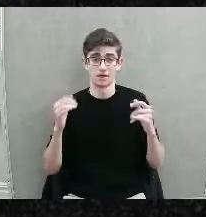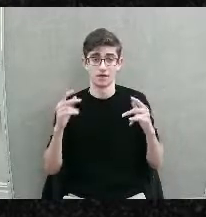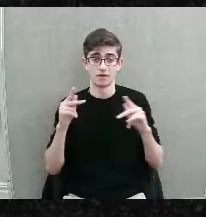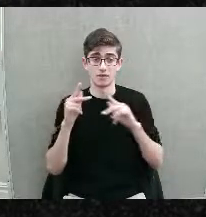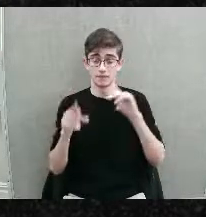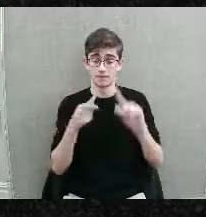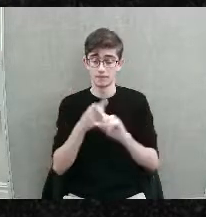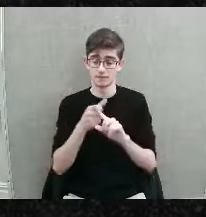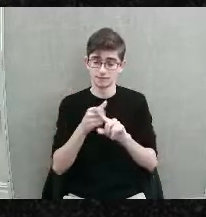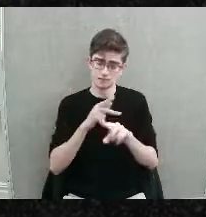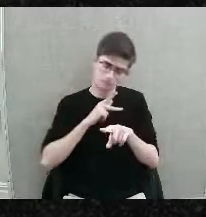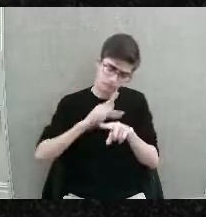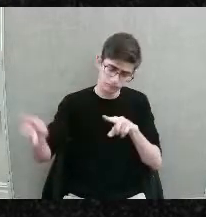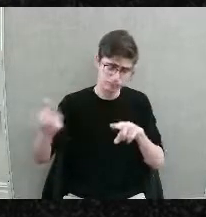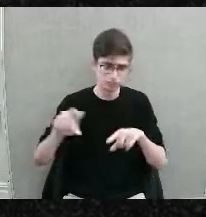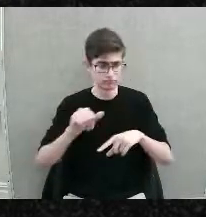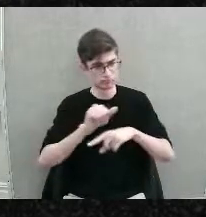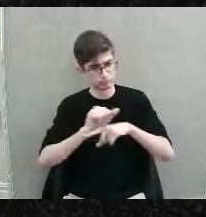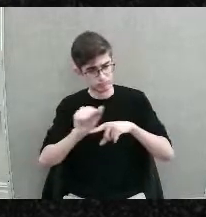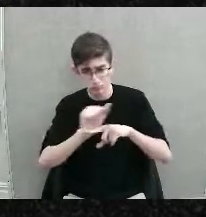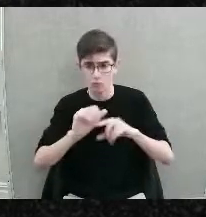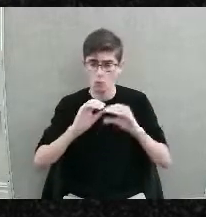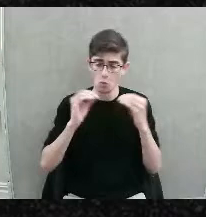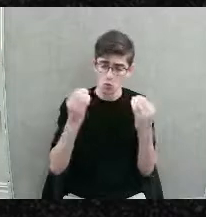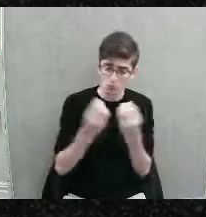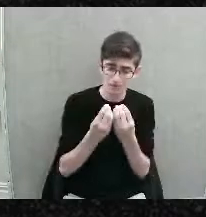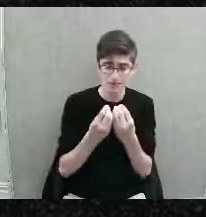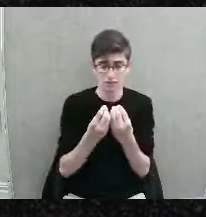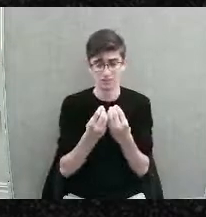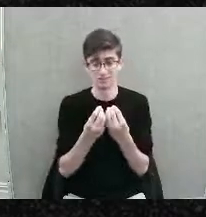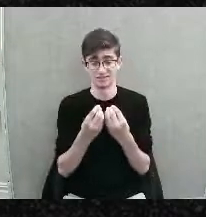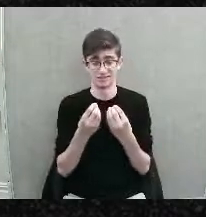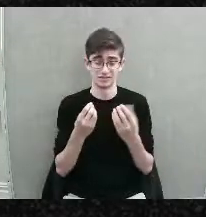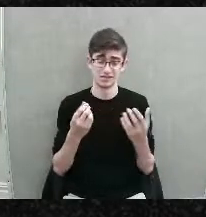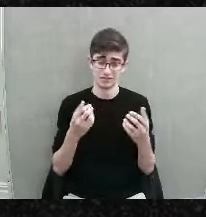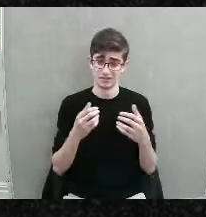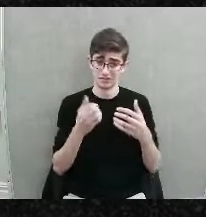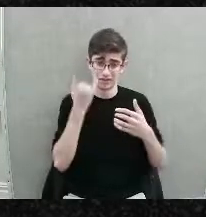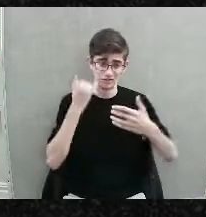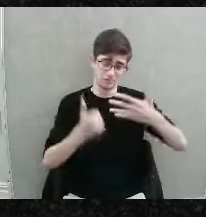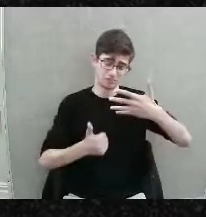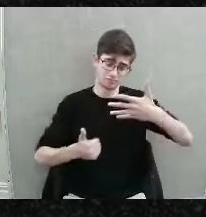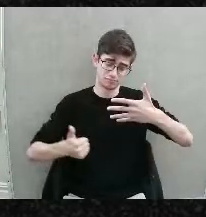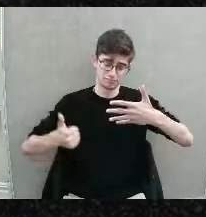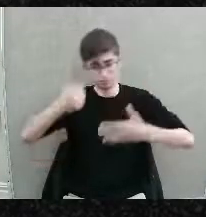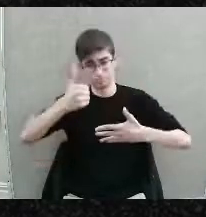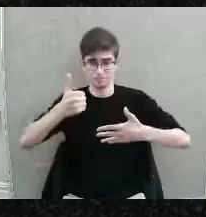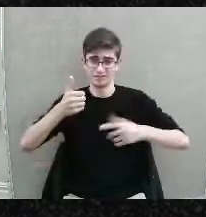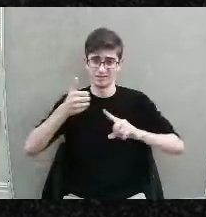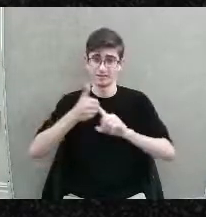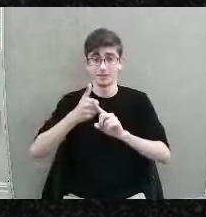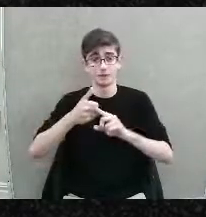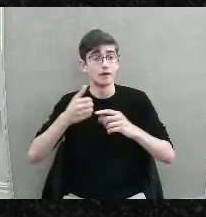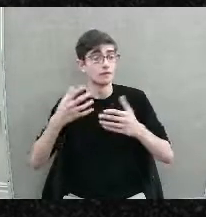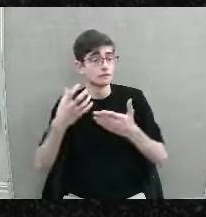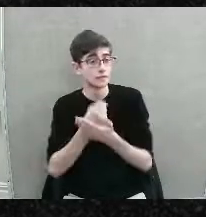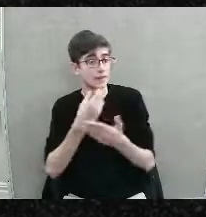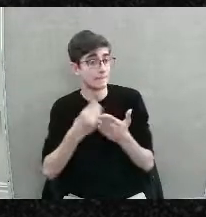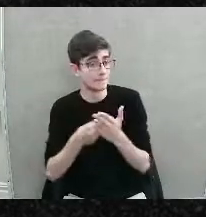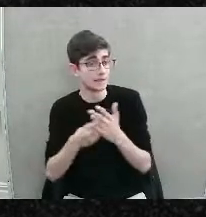well-trained, professionalized organizations, feminist organizations mainly, are getting funding